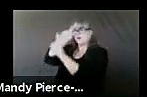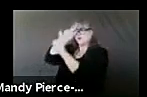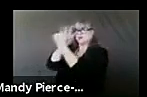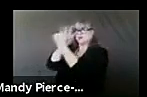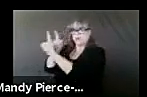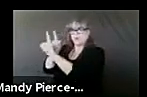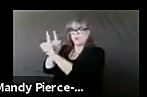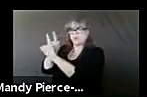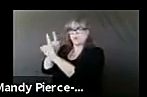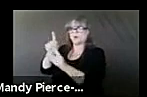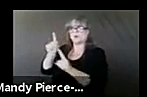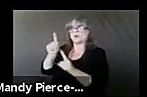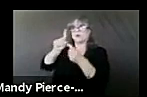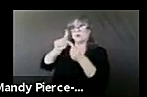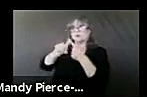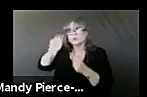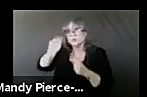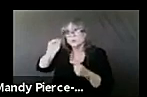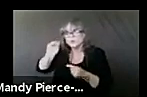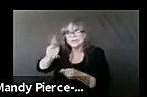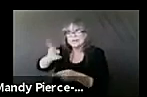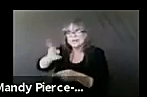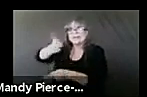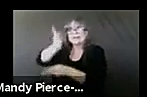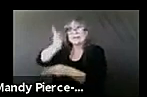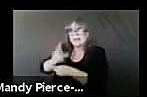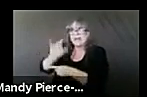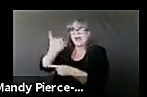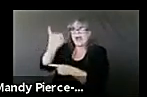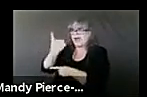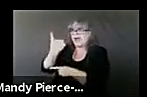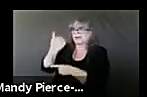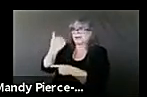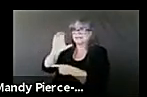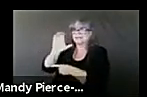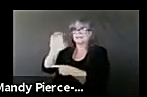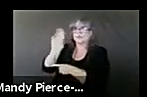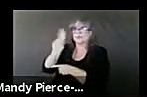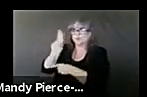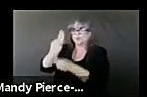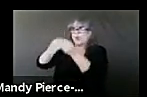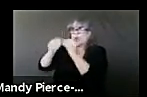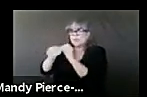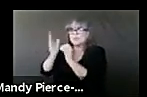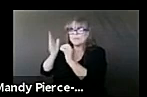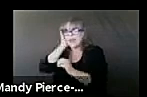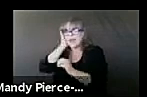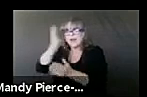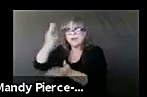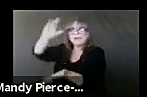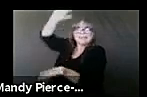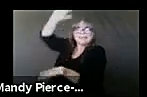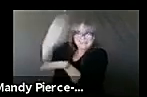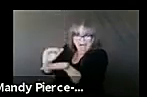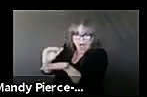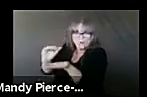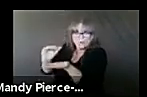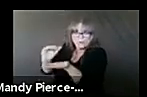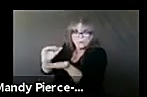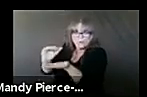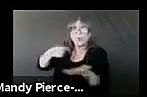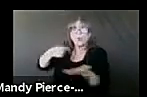ICU bed below what hospitals are able to offer in Colorado, because we know that 100% of people that